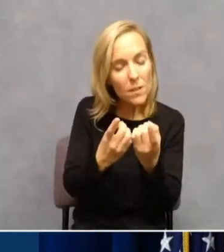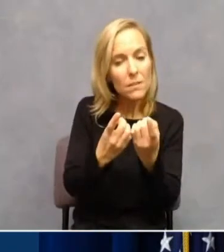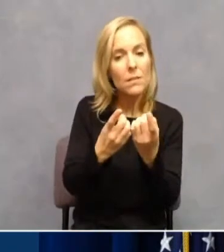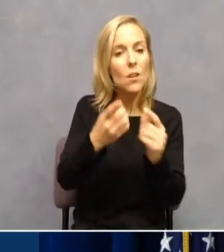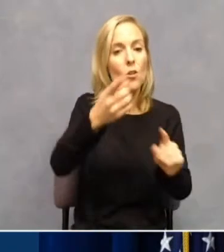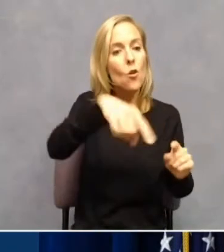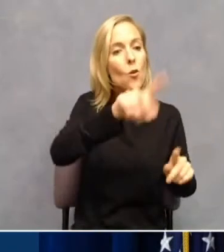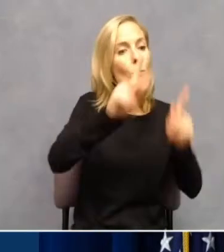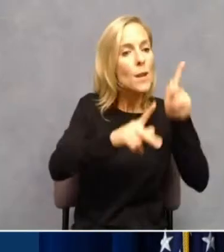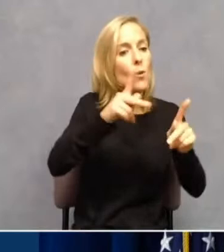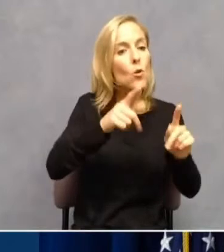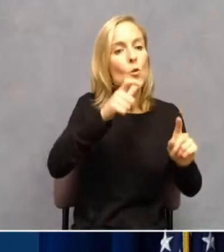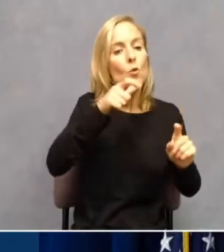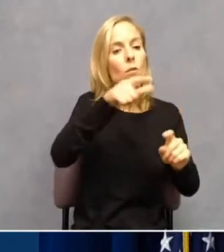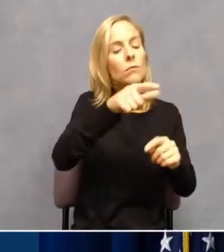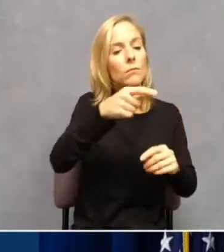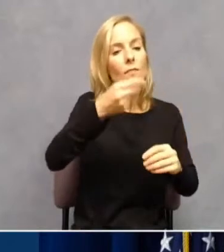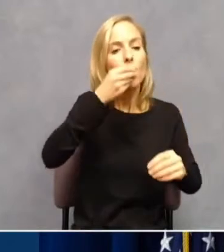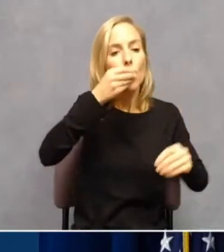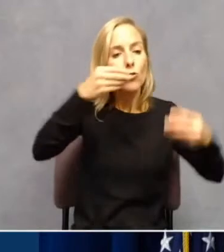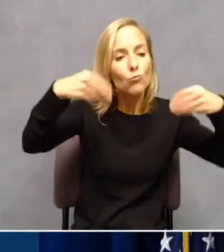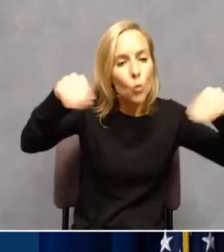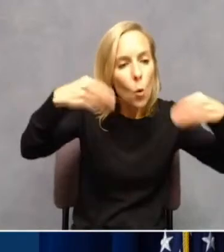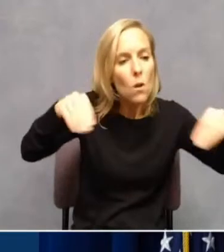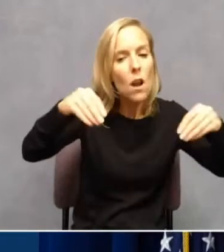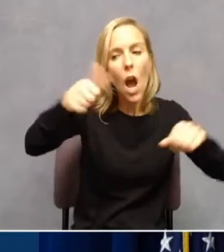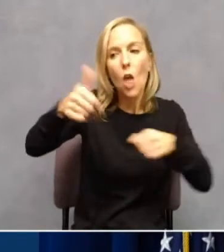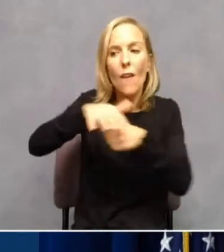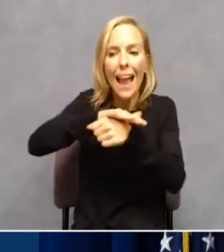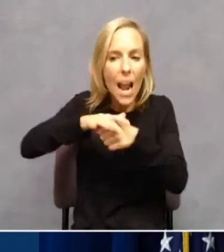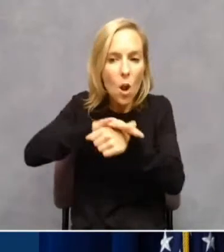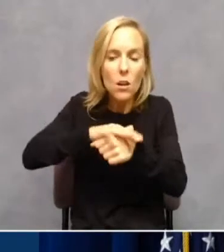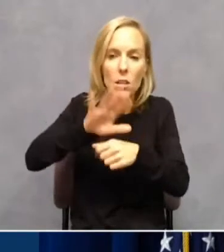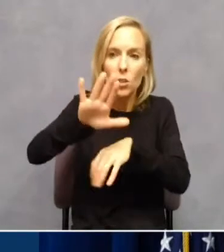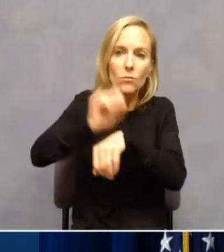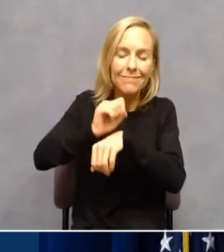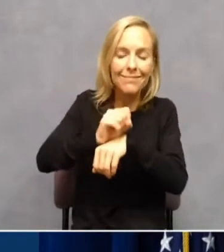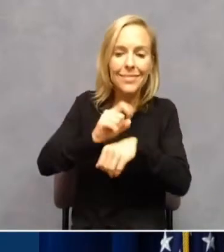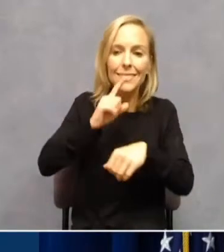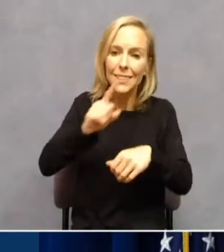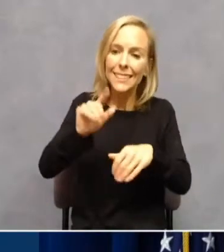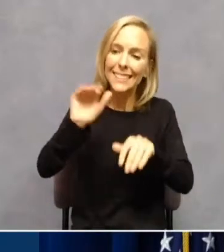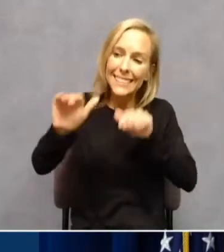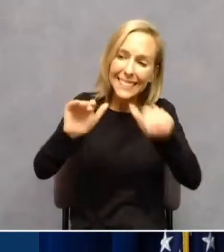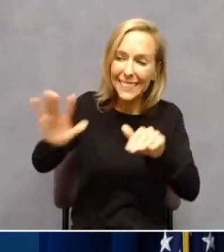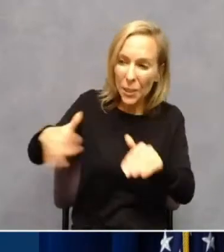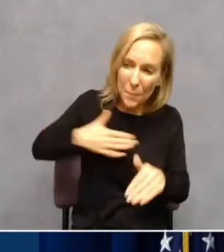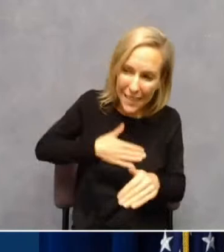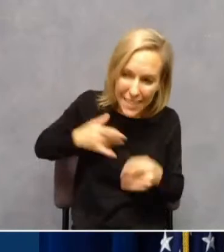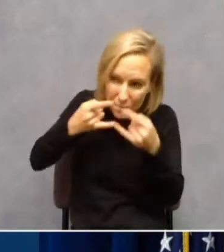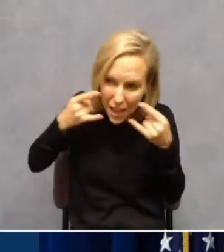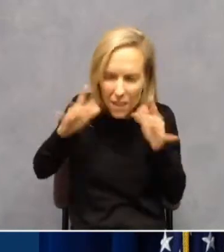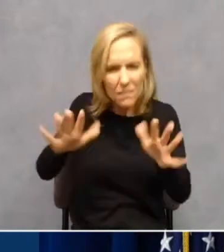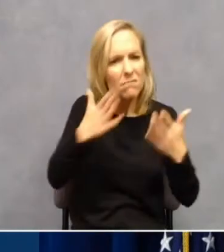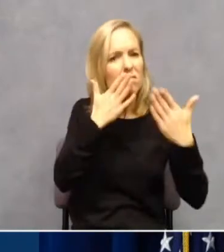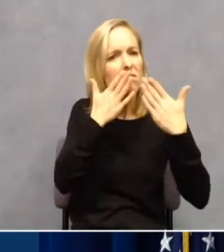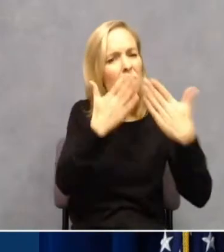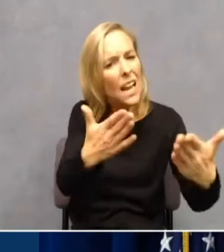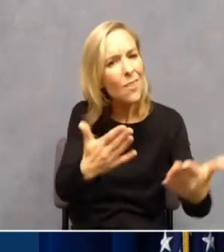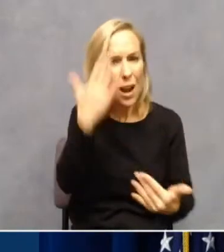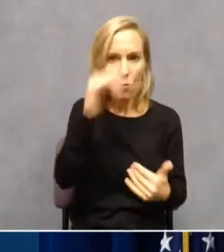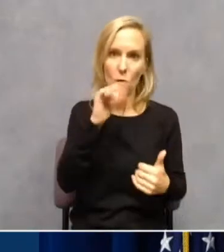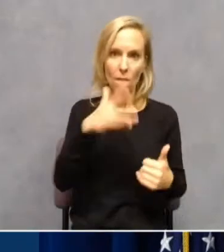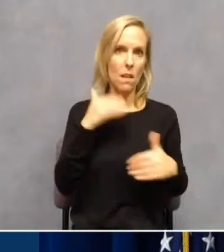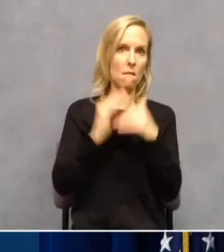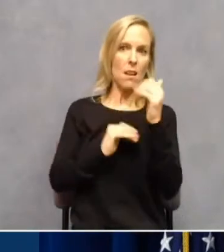front of grocery stores and other areas, asking people to wear their masks, thank you. I know it's not comfortable. I